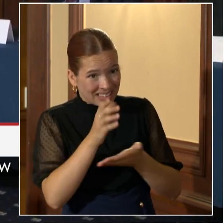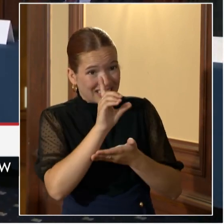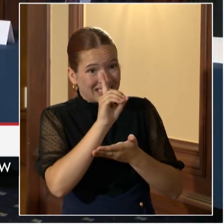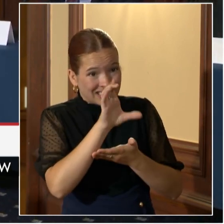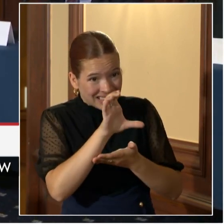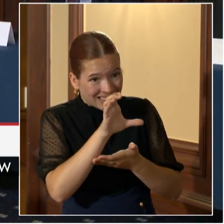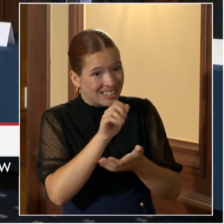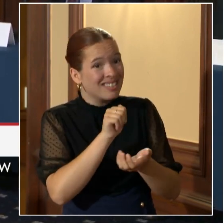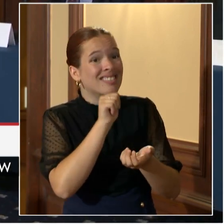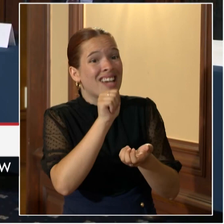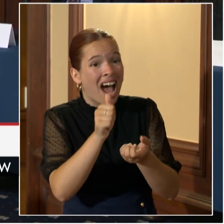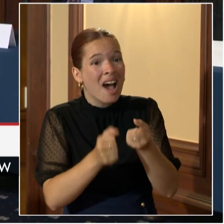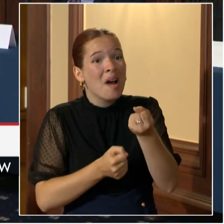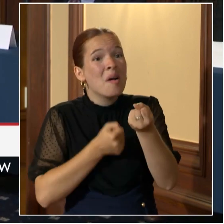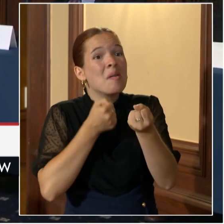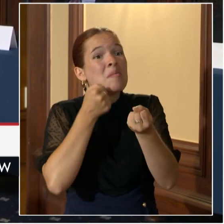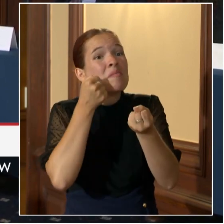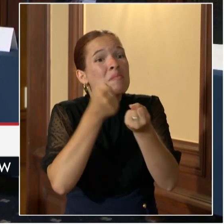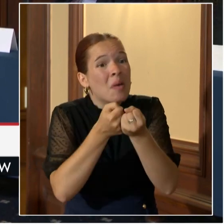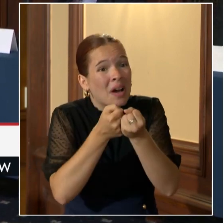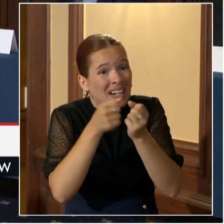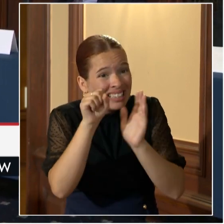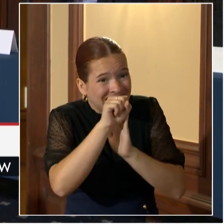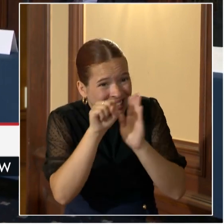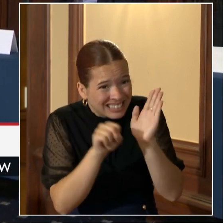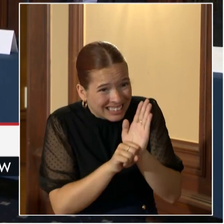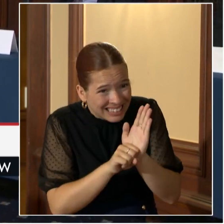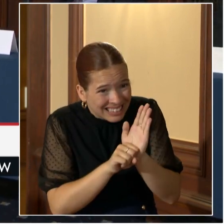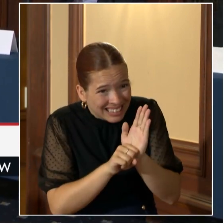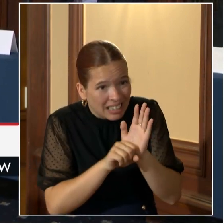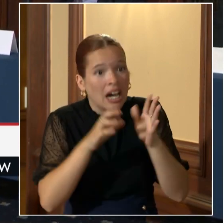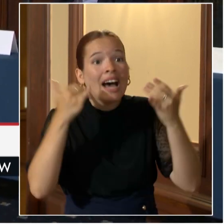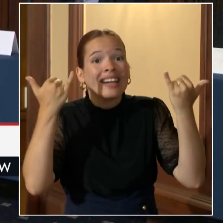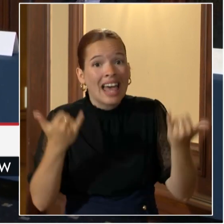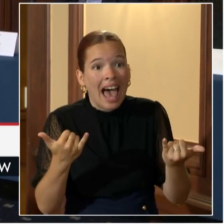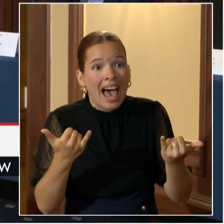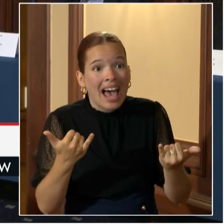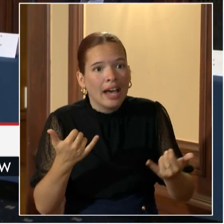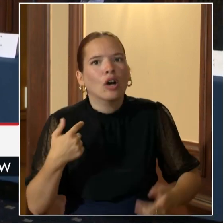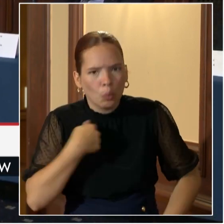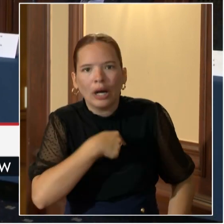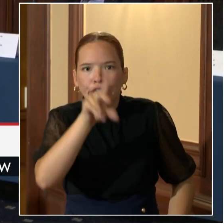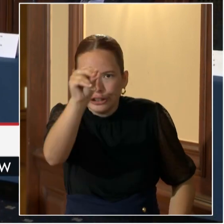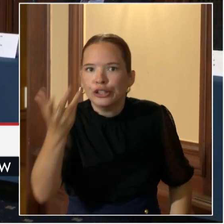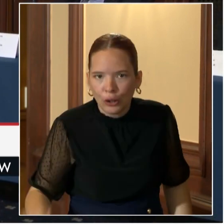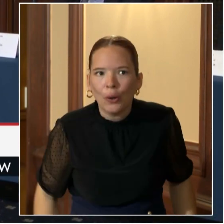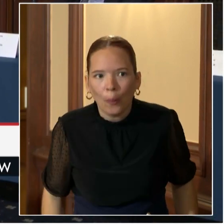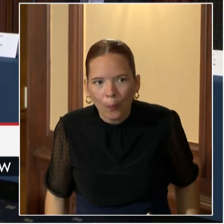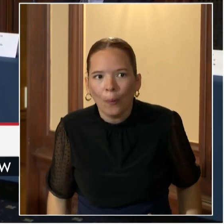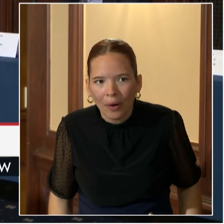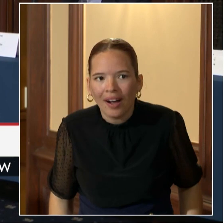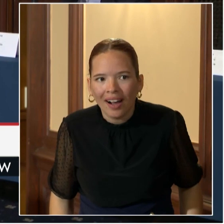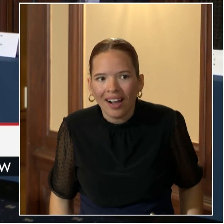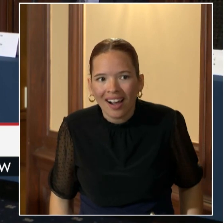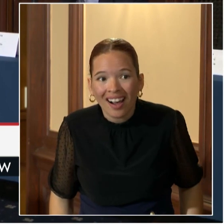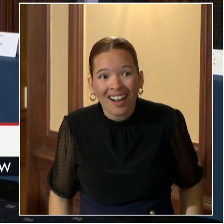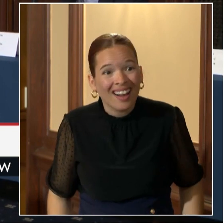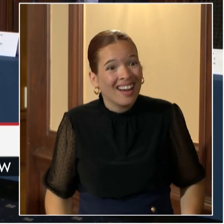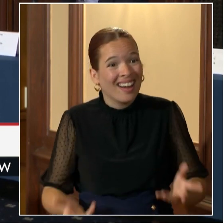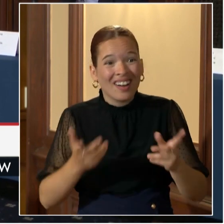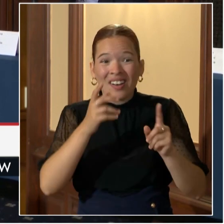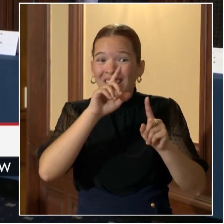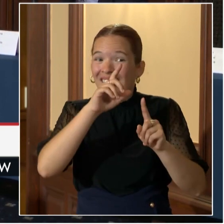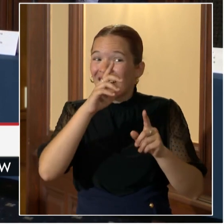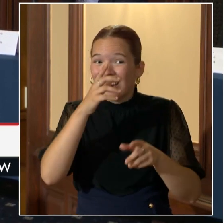Harris. He's a Republican. All the Democrats support us, including Steny Hoyer, who was not a proponent of DC statehood.